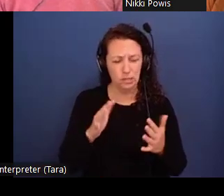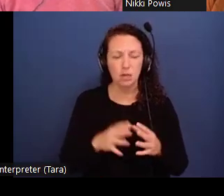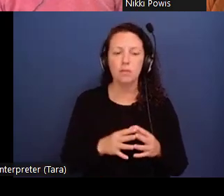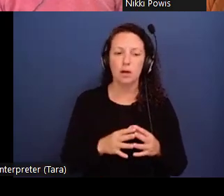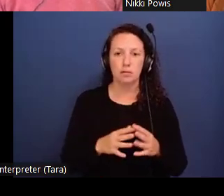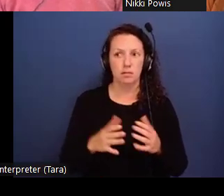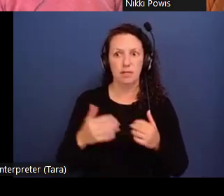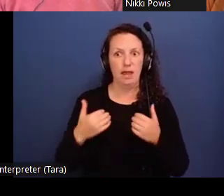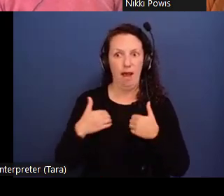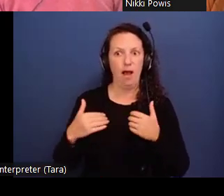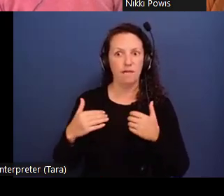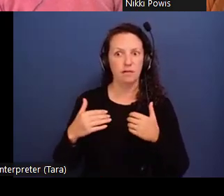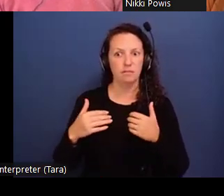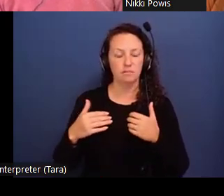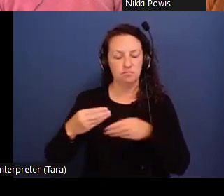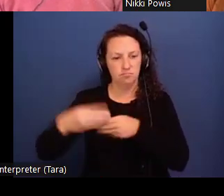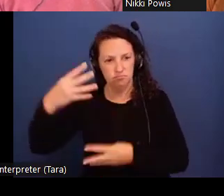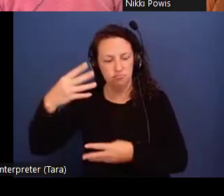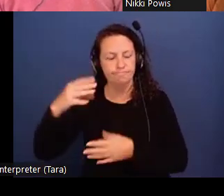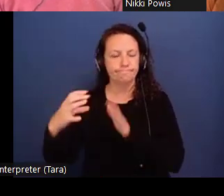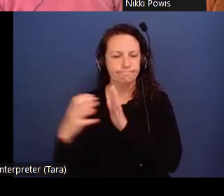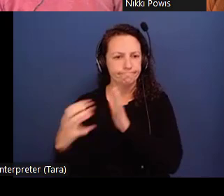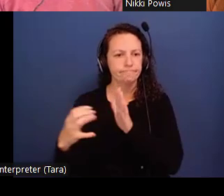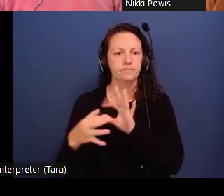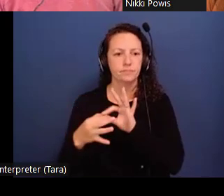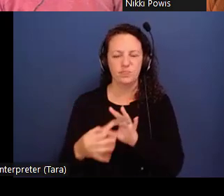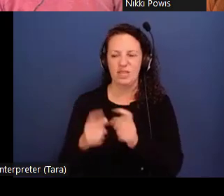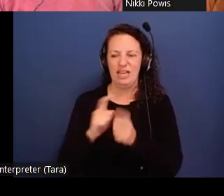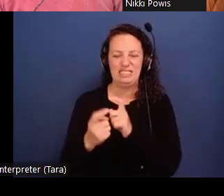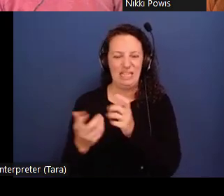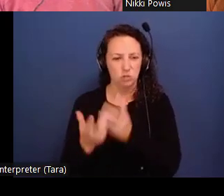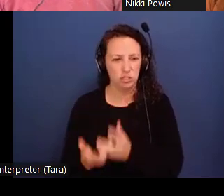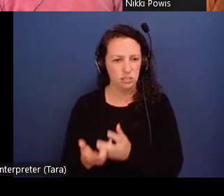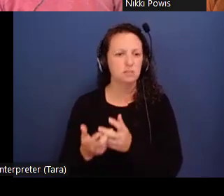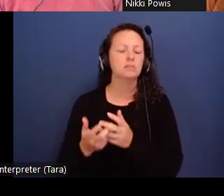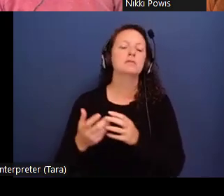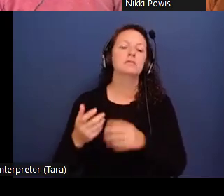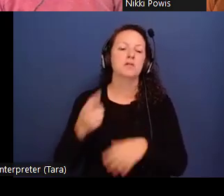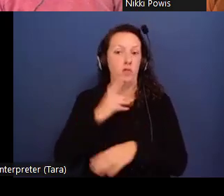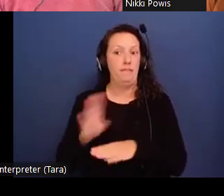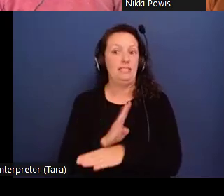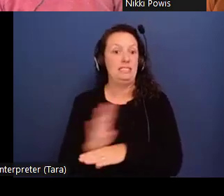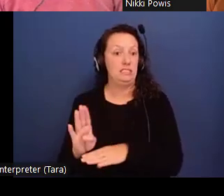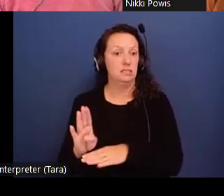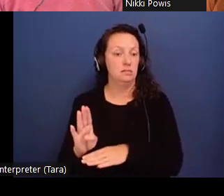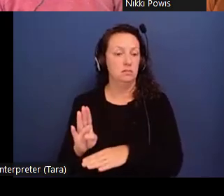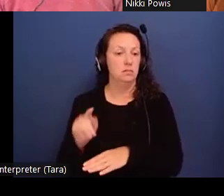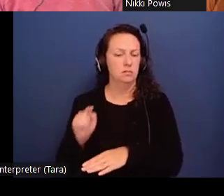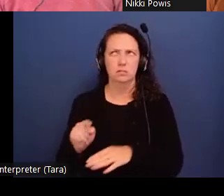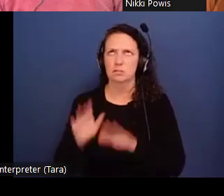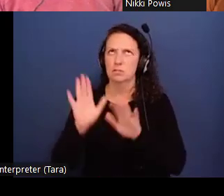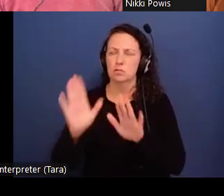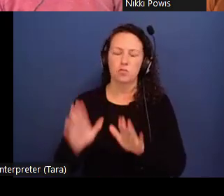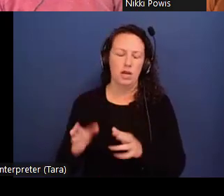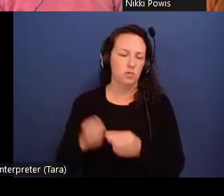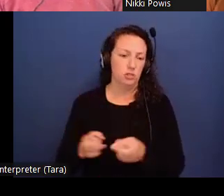whole section on adaption and different things for business. They're a great, great resource, and they actually will take